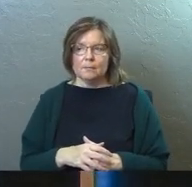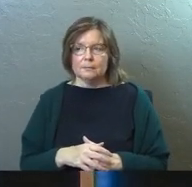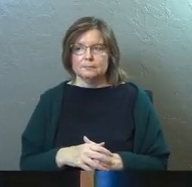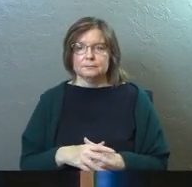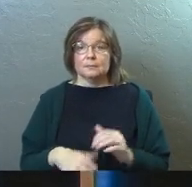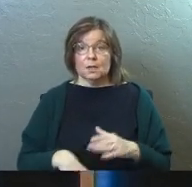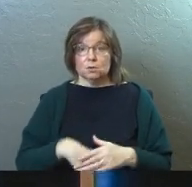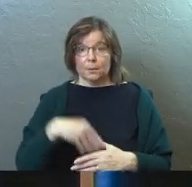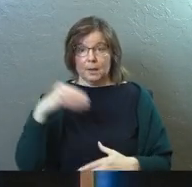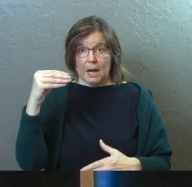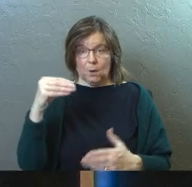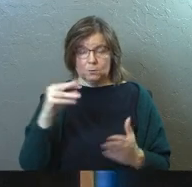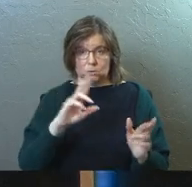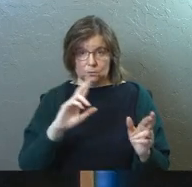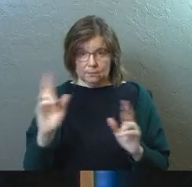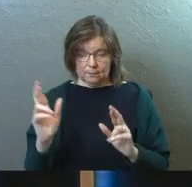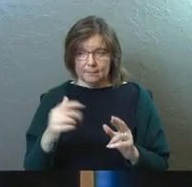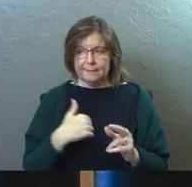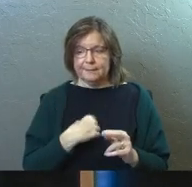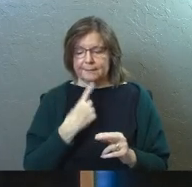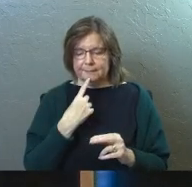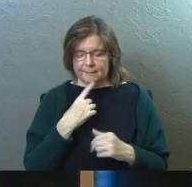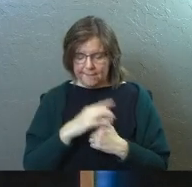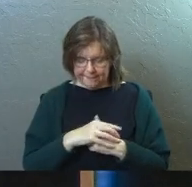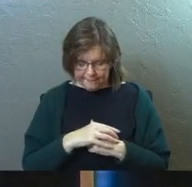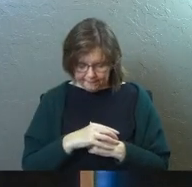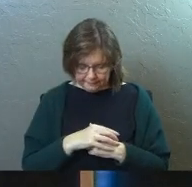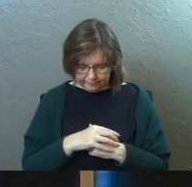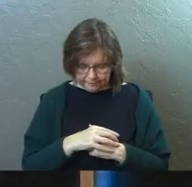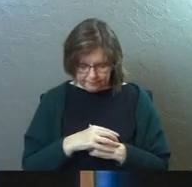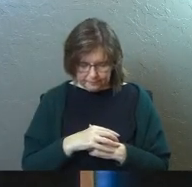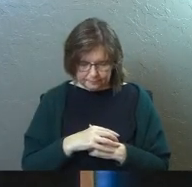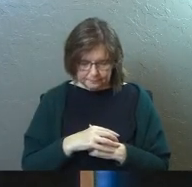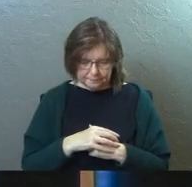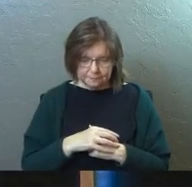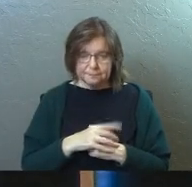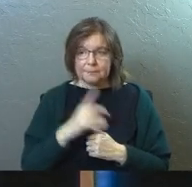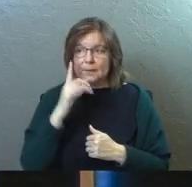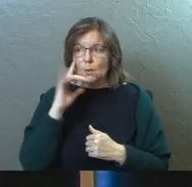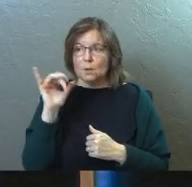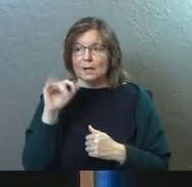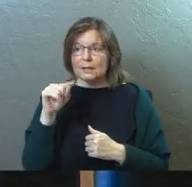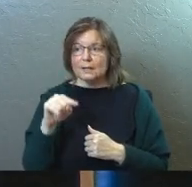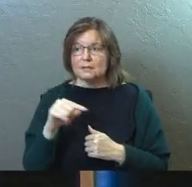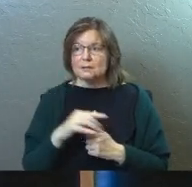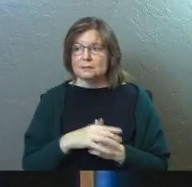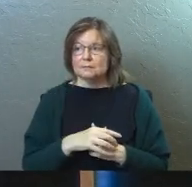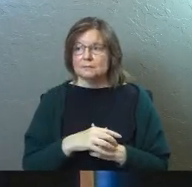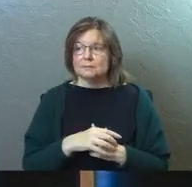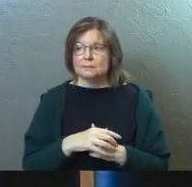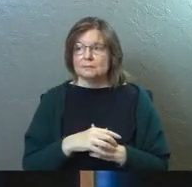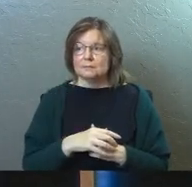As you're pulling that out, I'll just say to you, it's going to look like this.